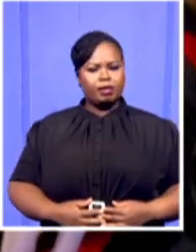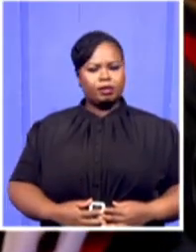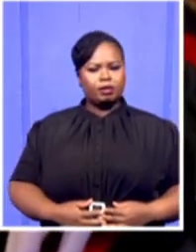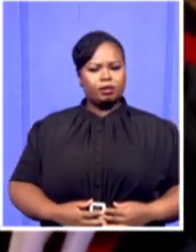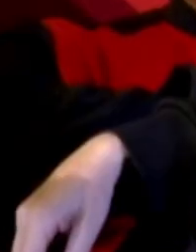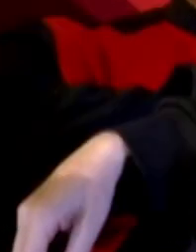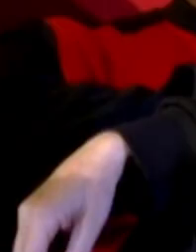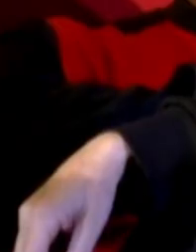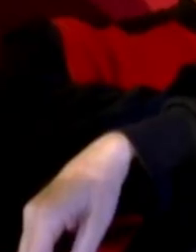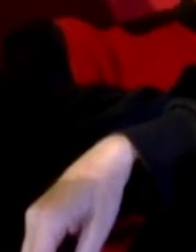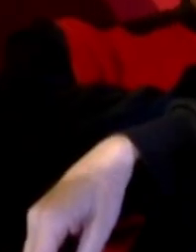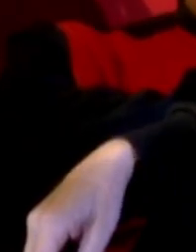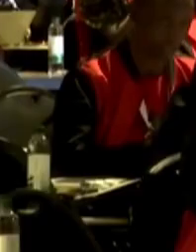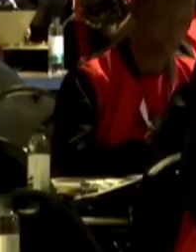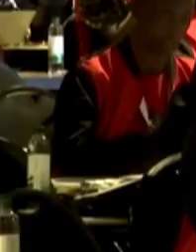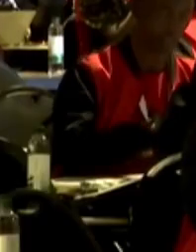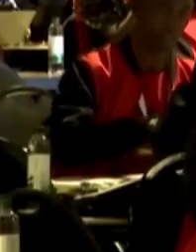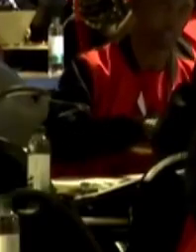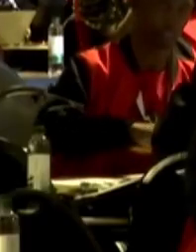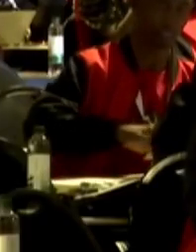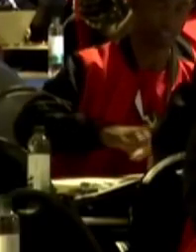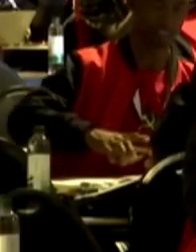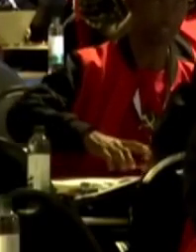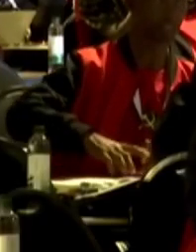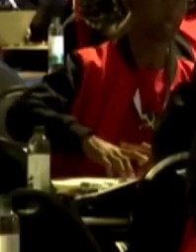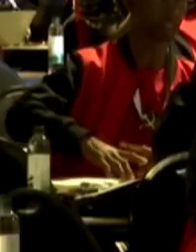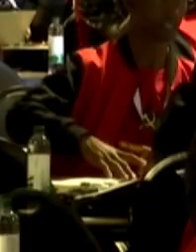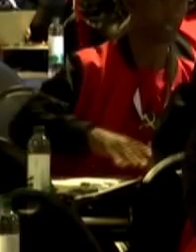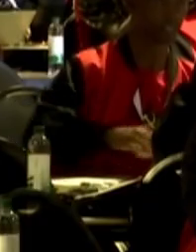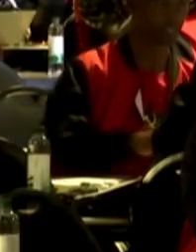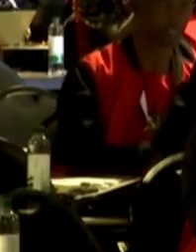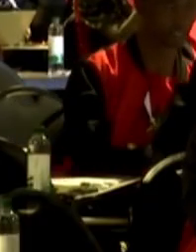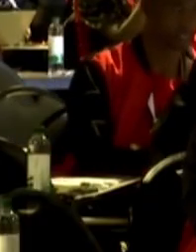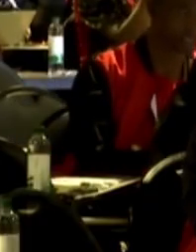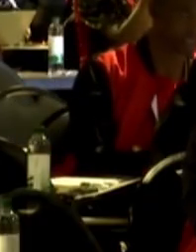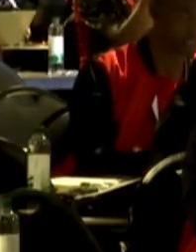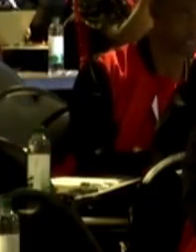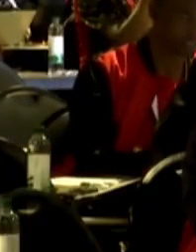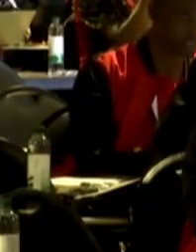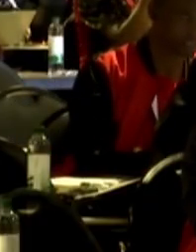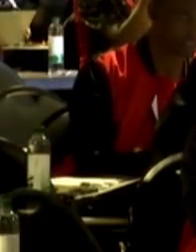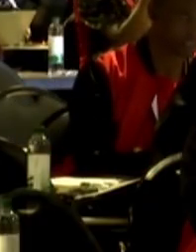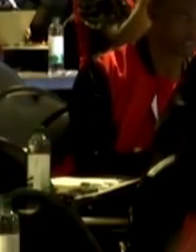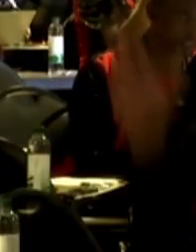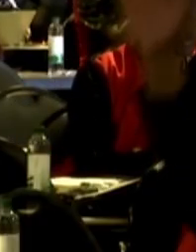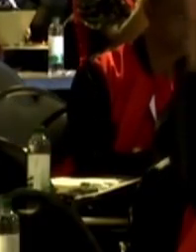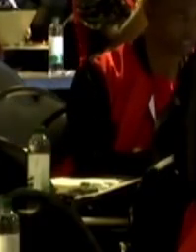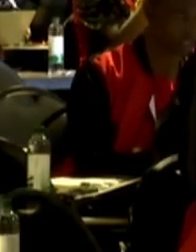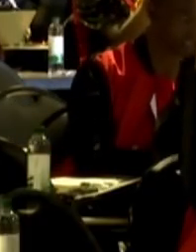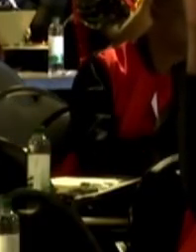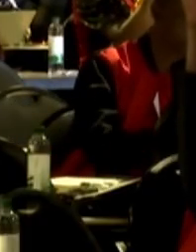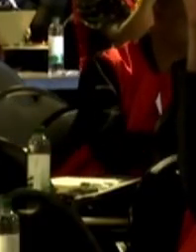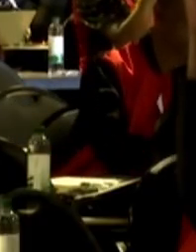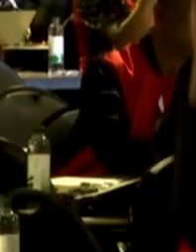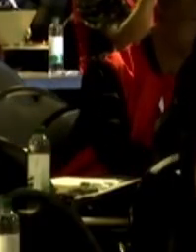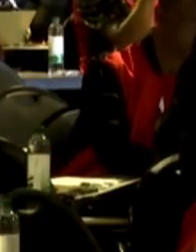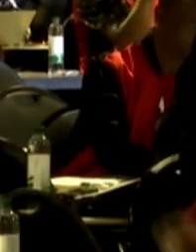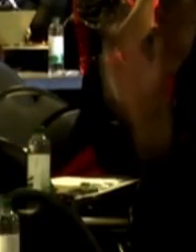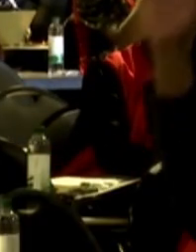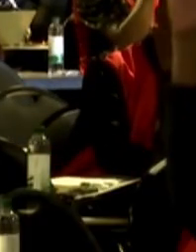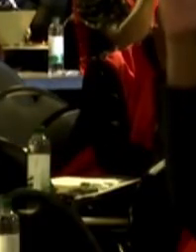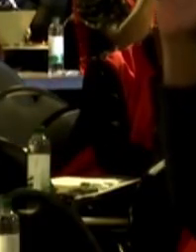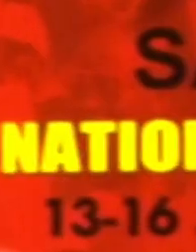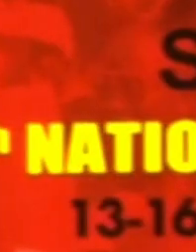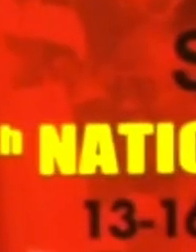our National Chairperson of the YCL, the NOPs, the entire